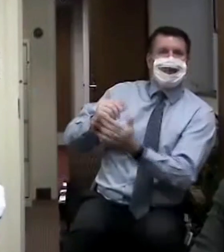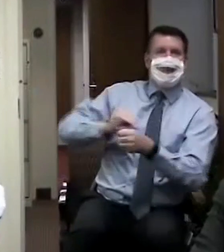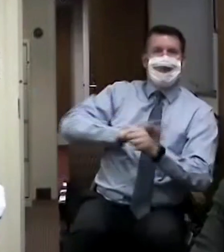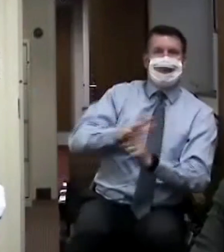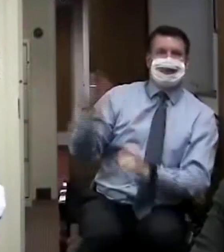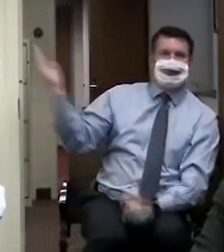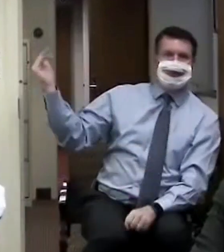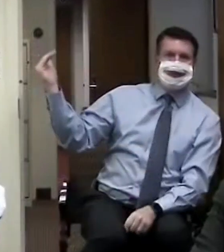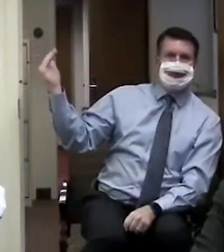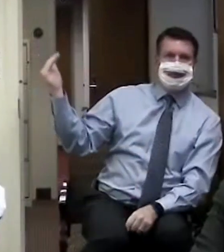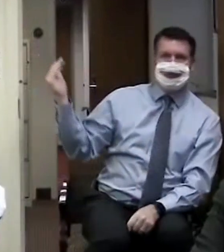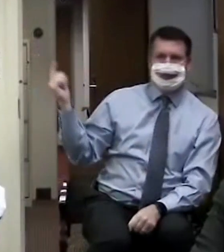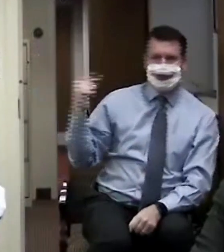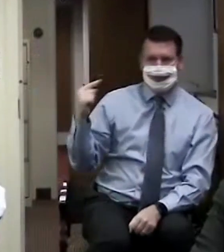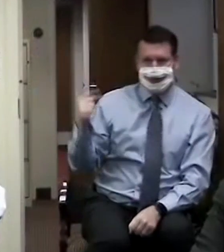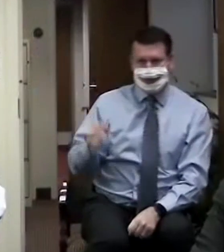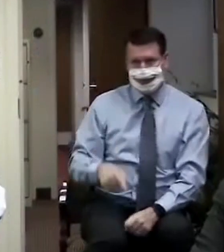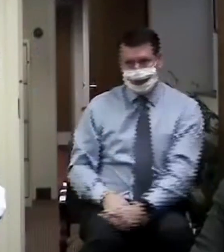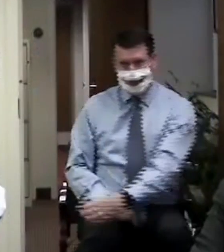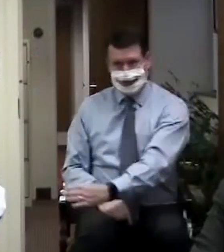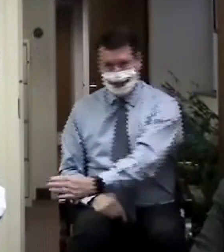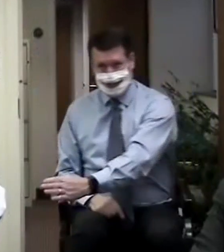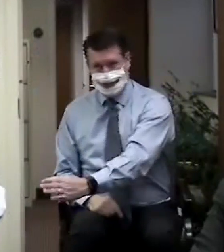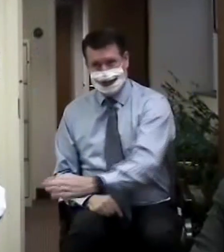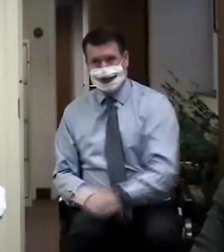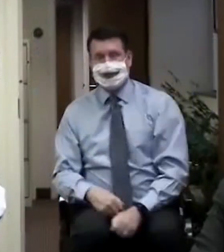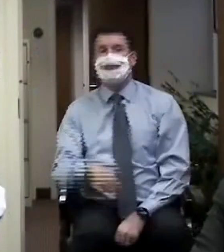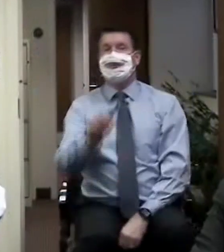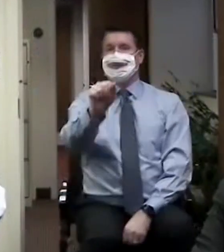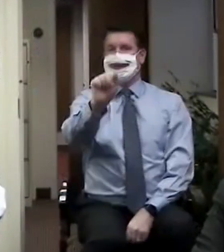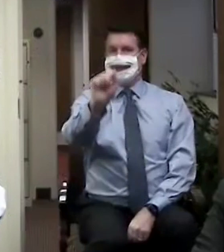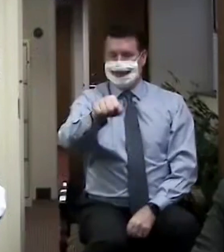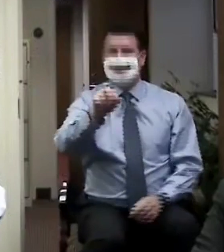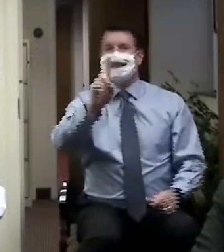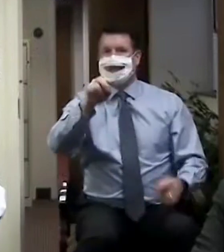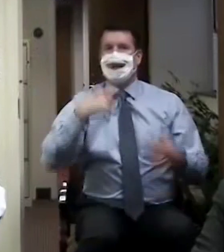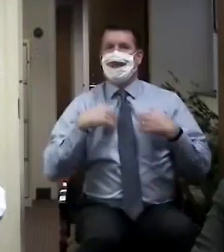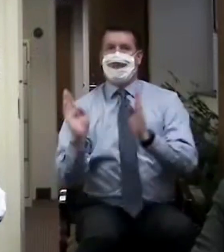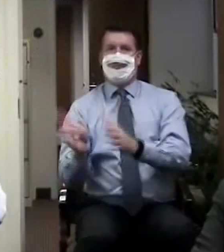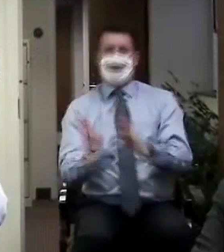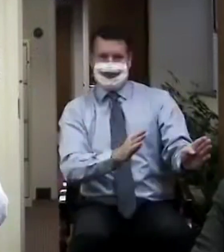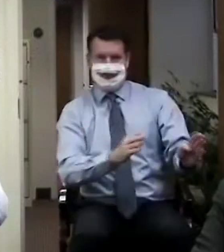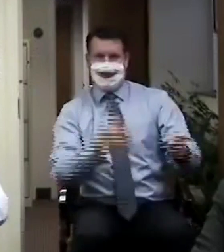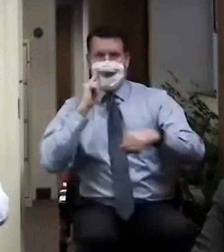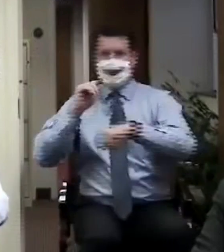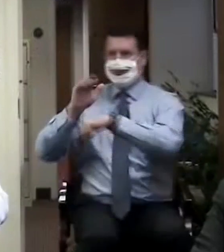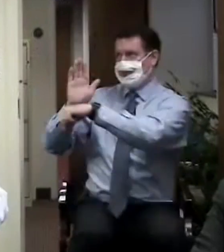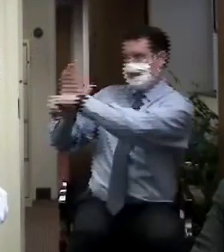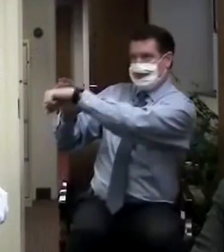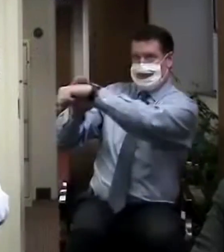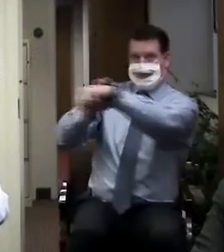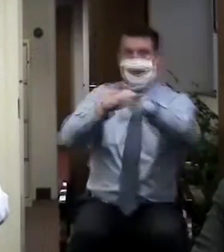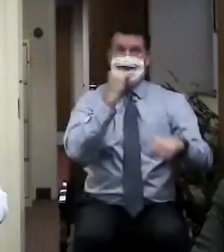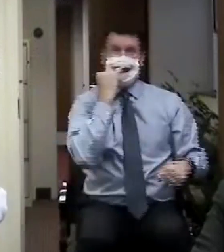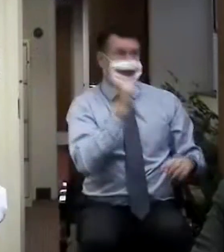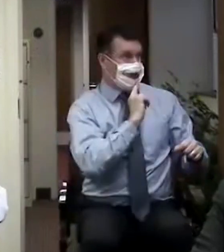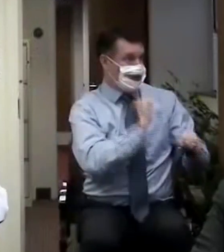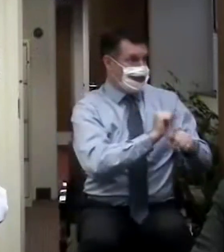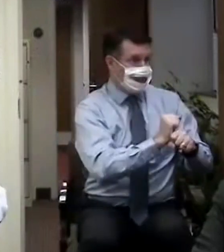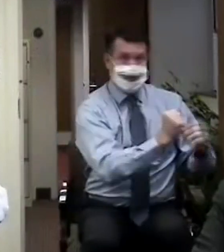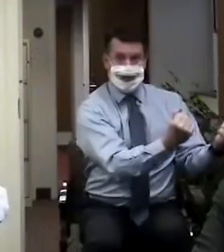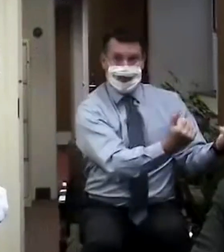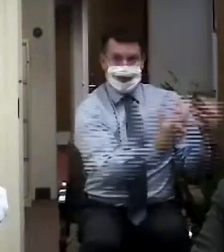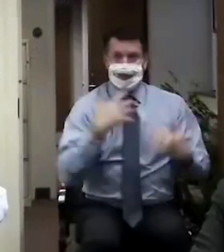COVID surge, but we didn't have to pull in any from other specialties to do any significant number